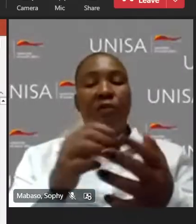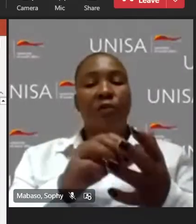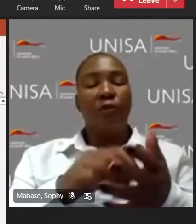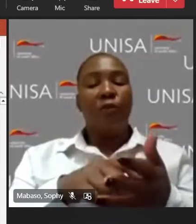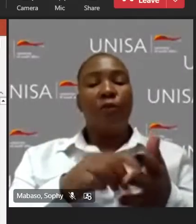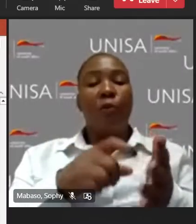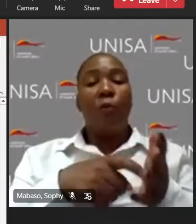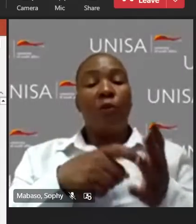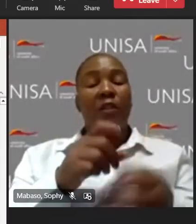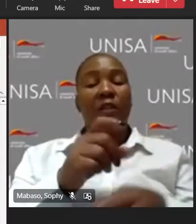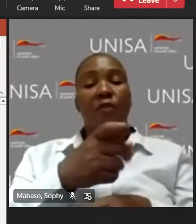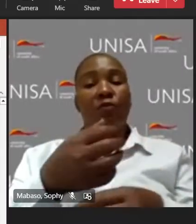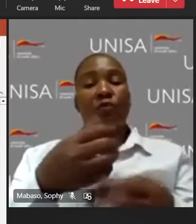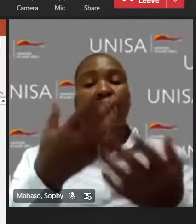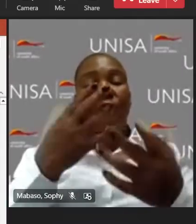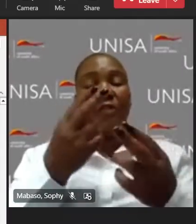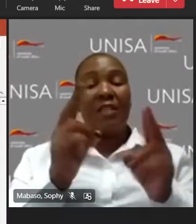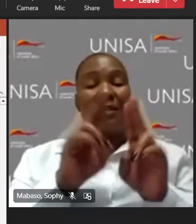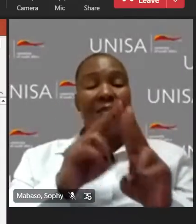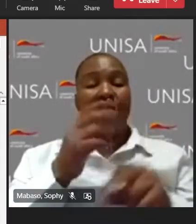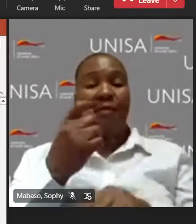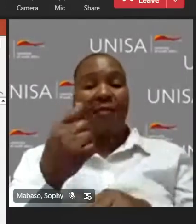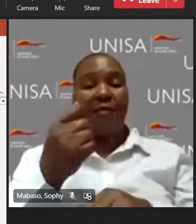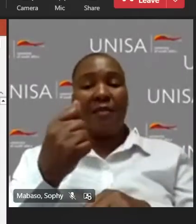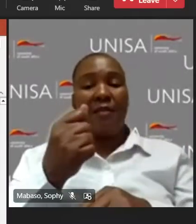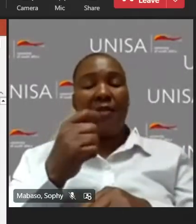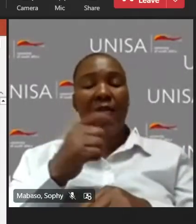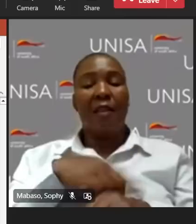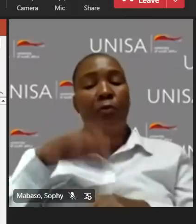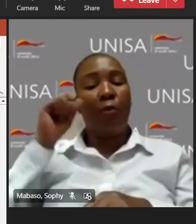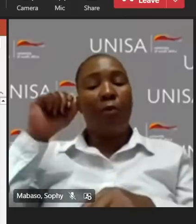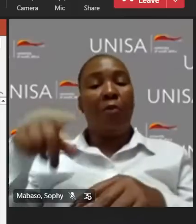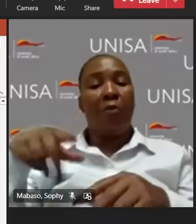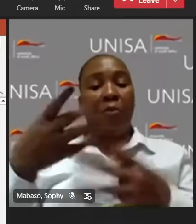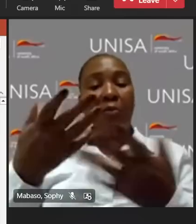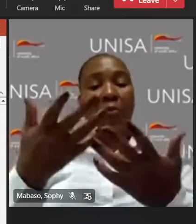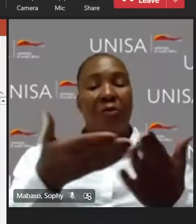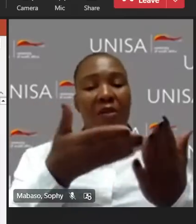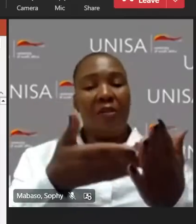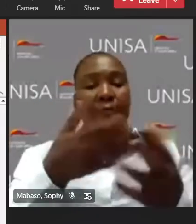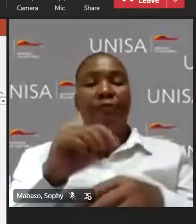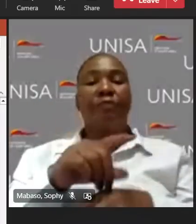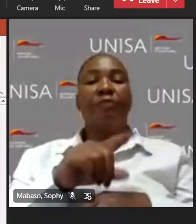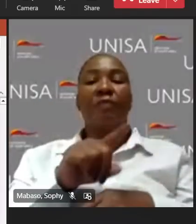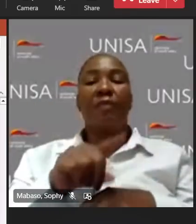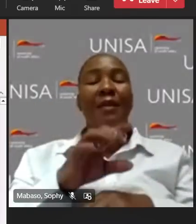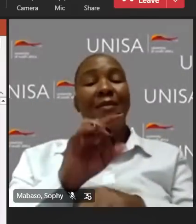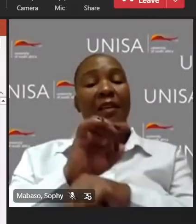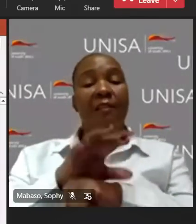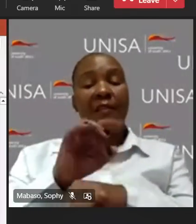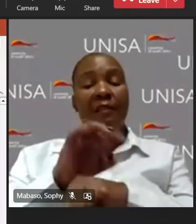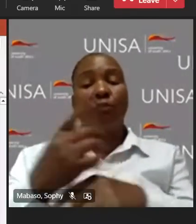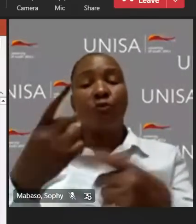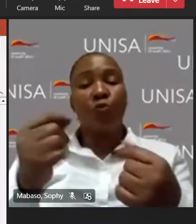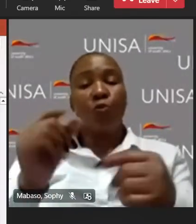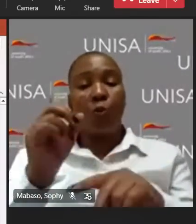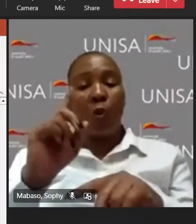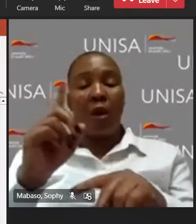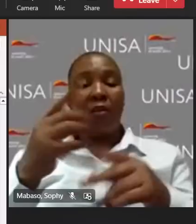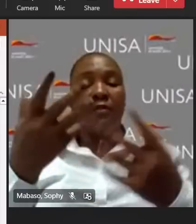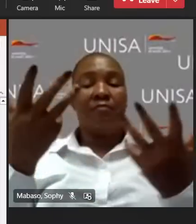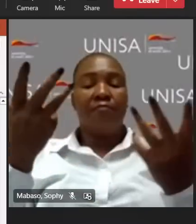number 012355 6642. It is advisable